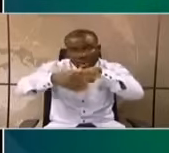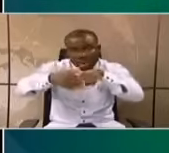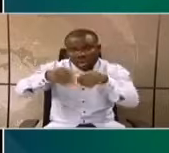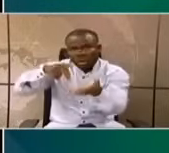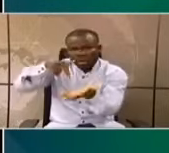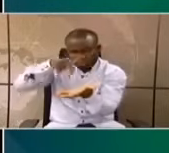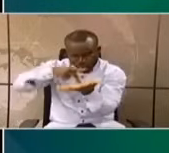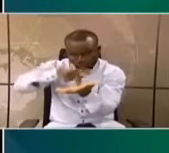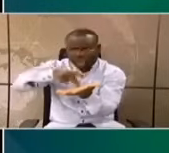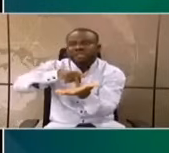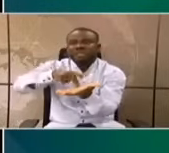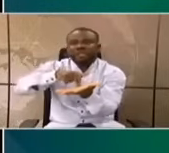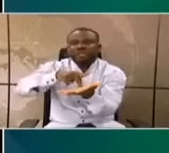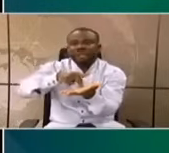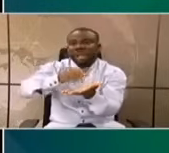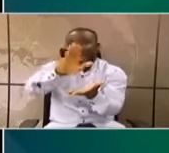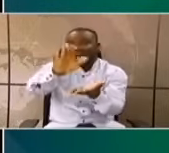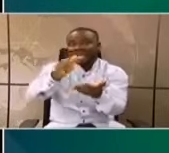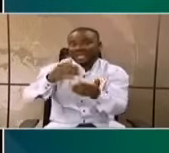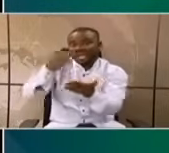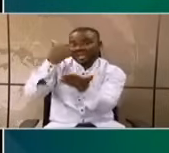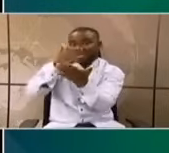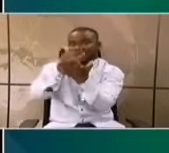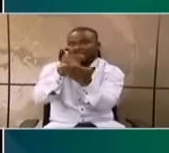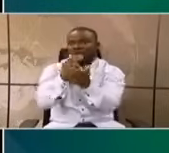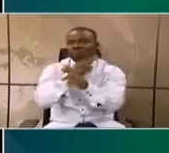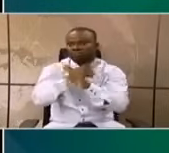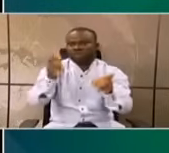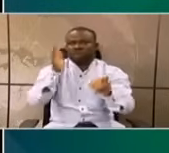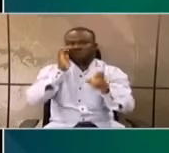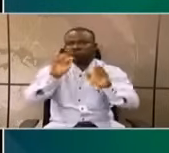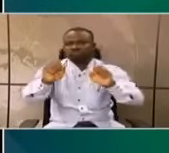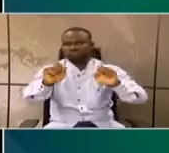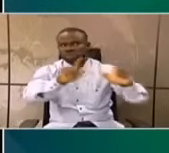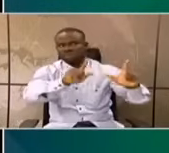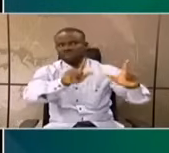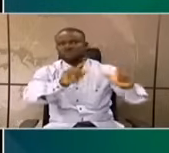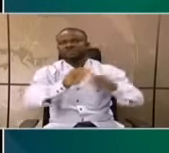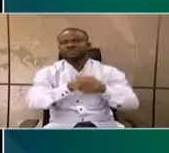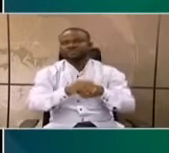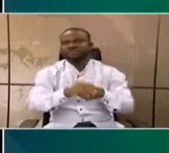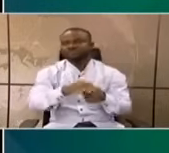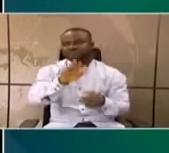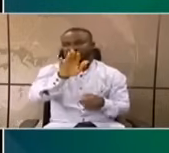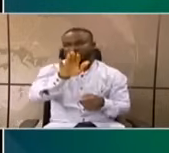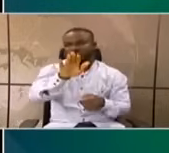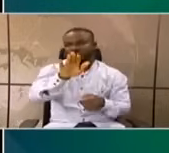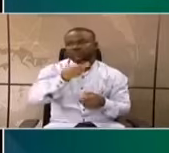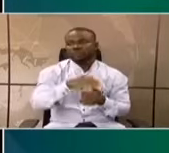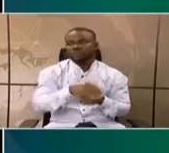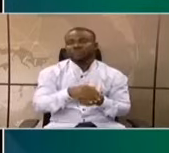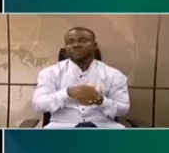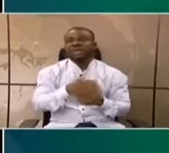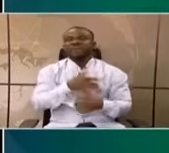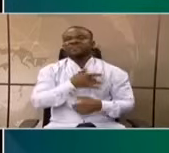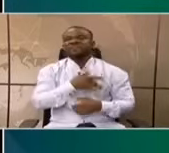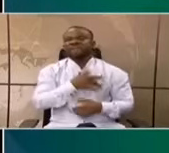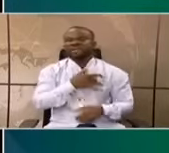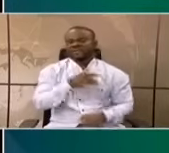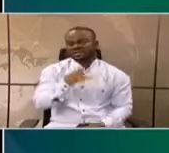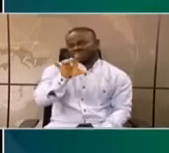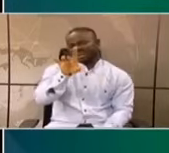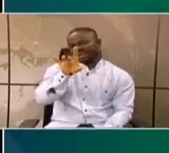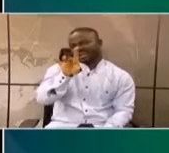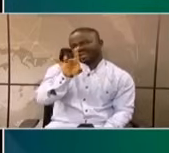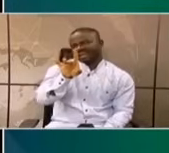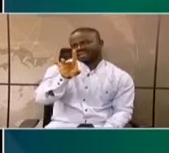I mean, call machine, this one will be born here, ma'am. Eh? There are 89 constituencies,